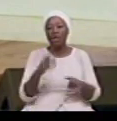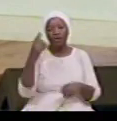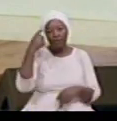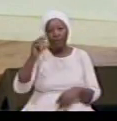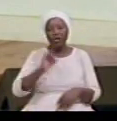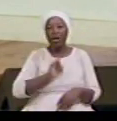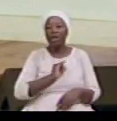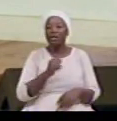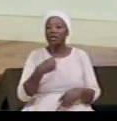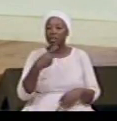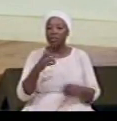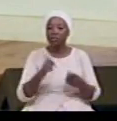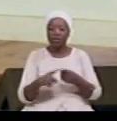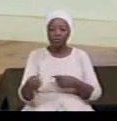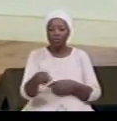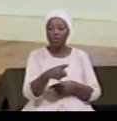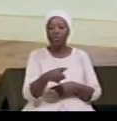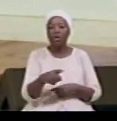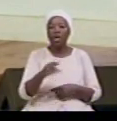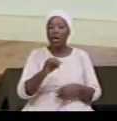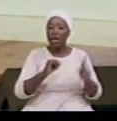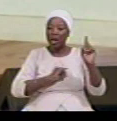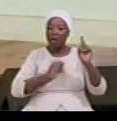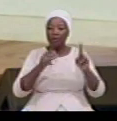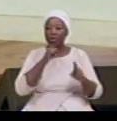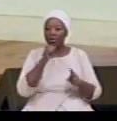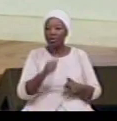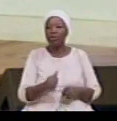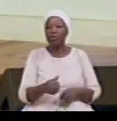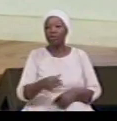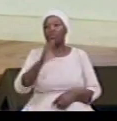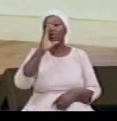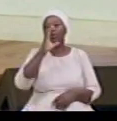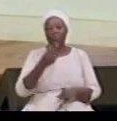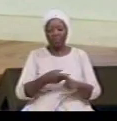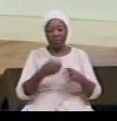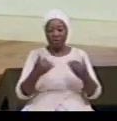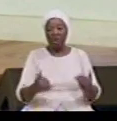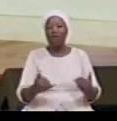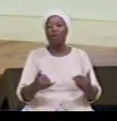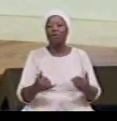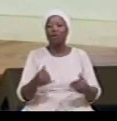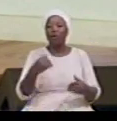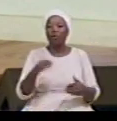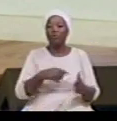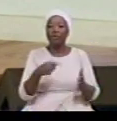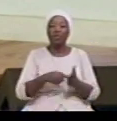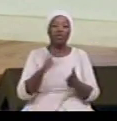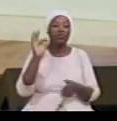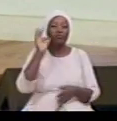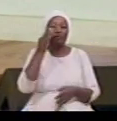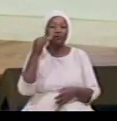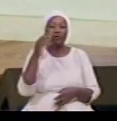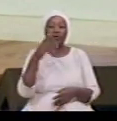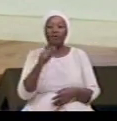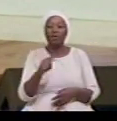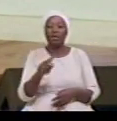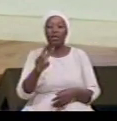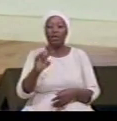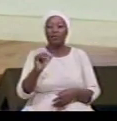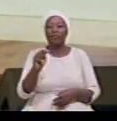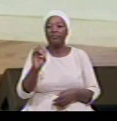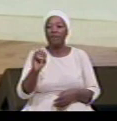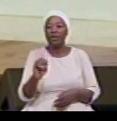I will not drink henceforth of this fruit of the vine until that